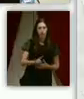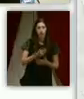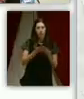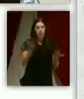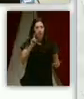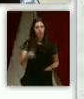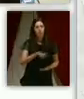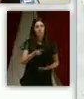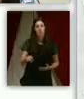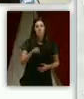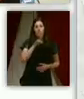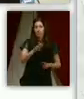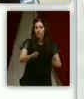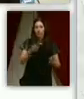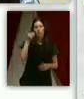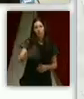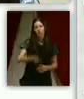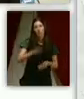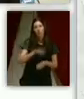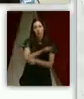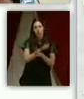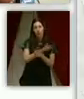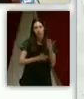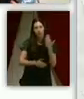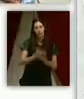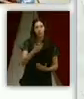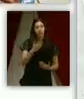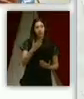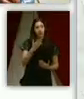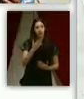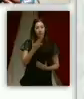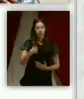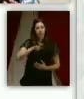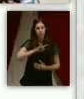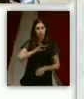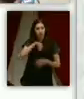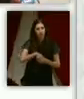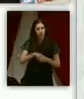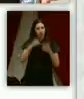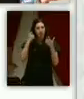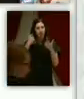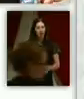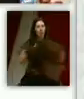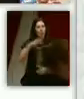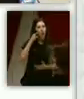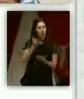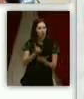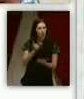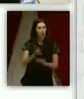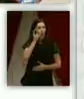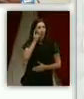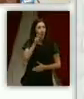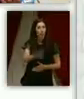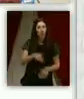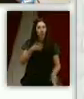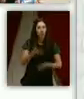are compatible or not. And this is an issue of paramount importance for people with impairment. We can test it, but